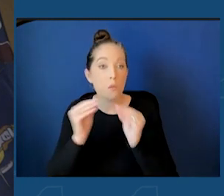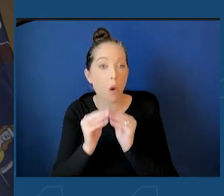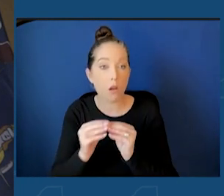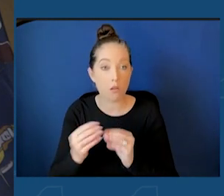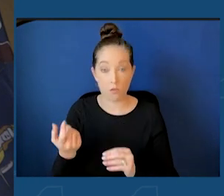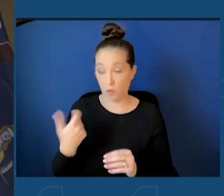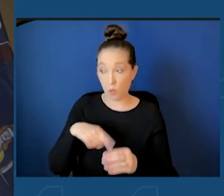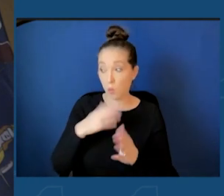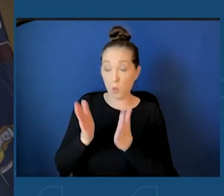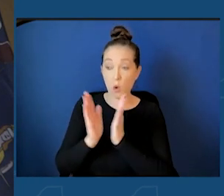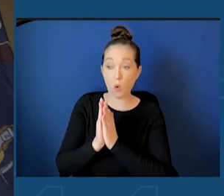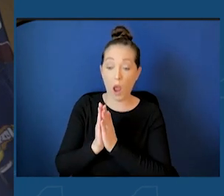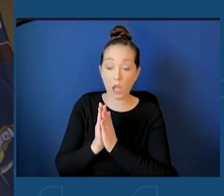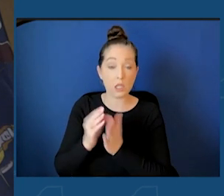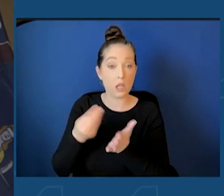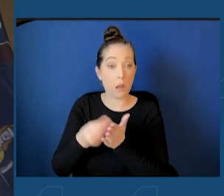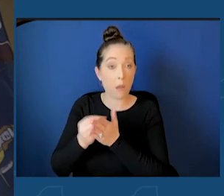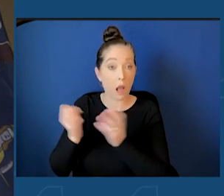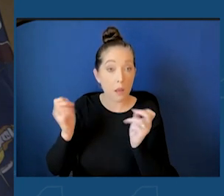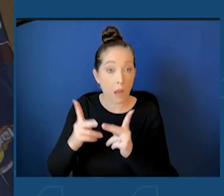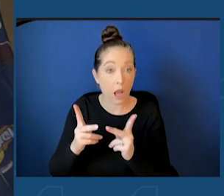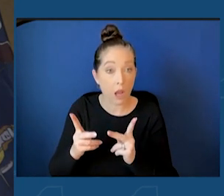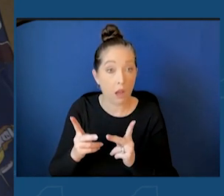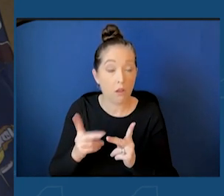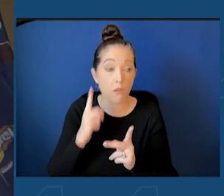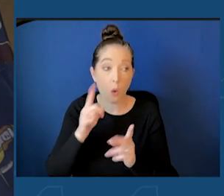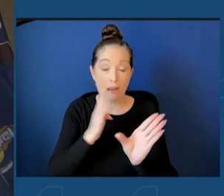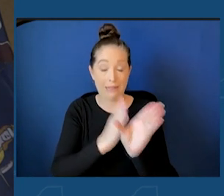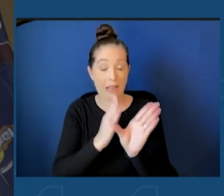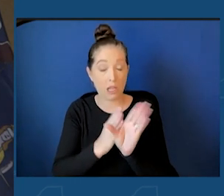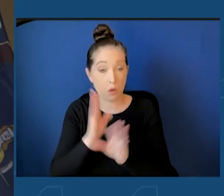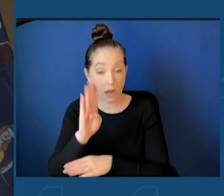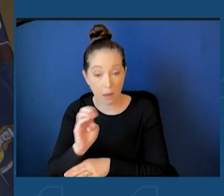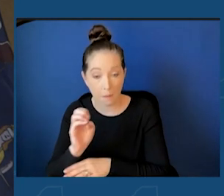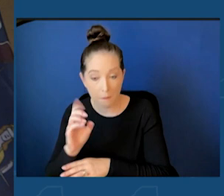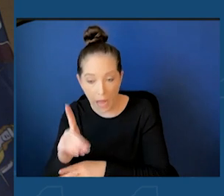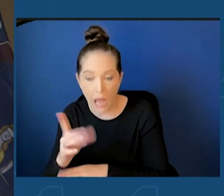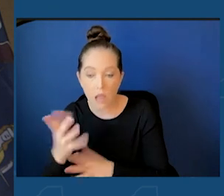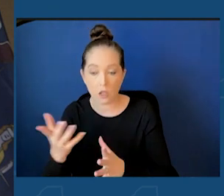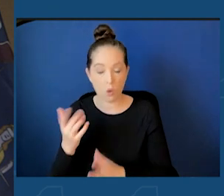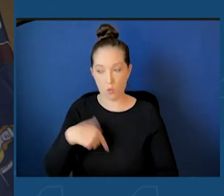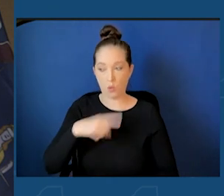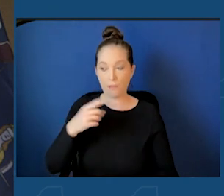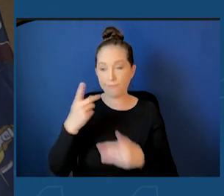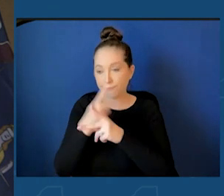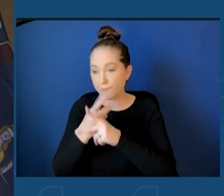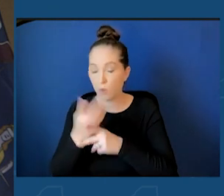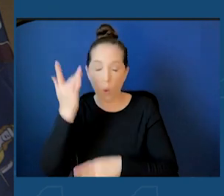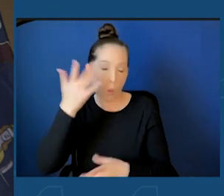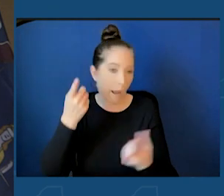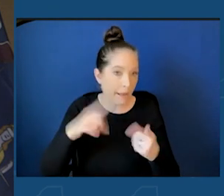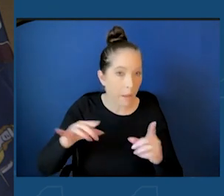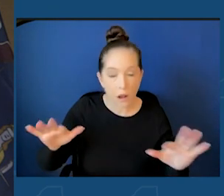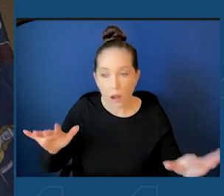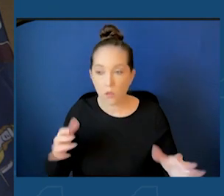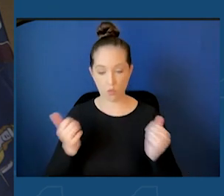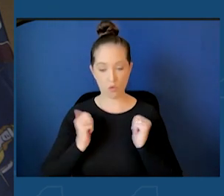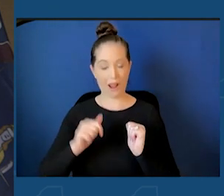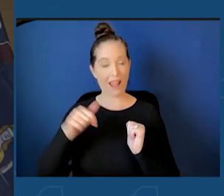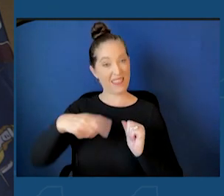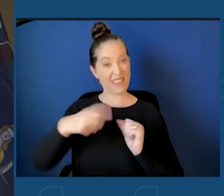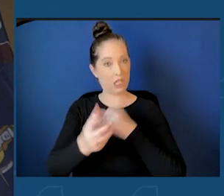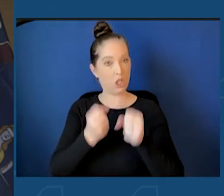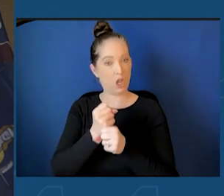because they didn't meet what you could get with a non-psychiatric bed. We learned that, so saying, why is this happening? So we try to do that. This year we're being a little more aggressive about it,